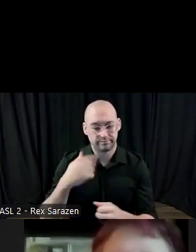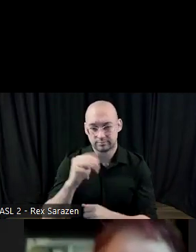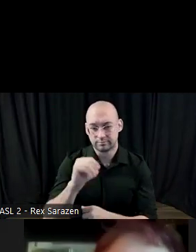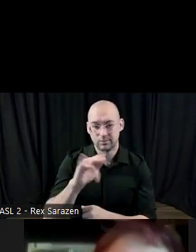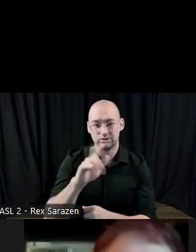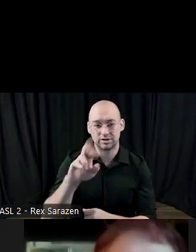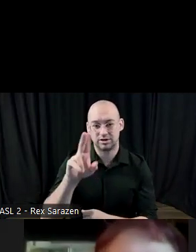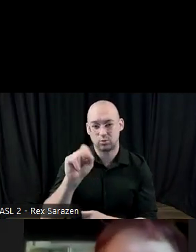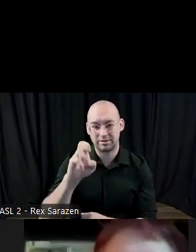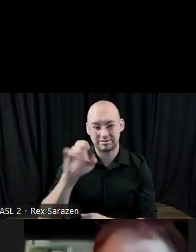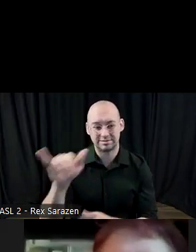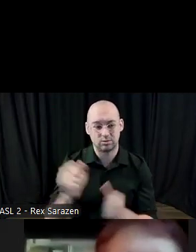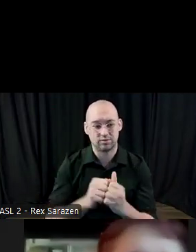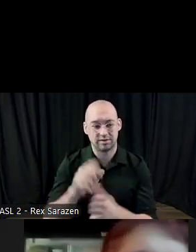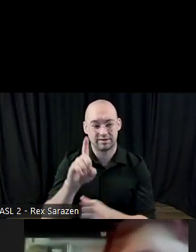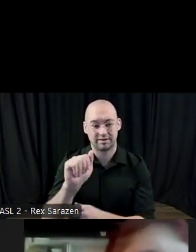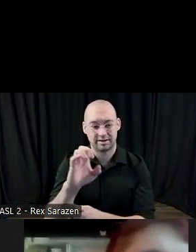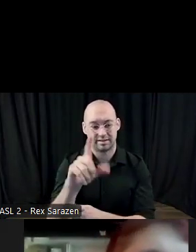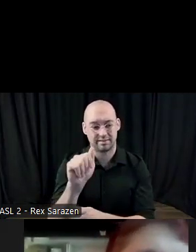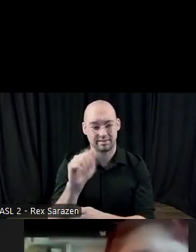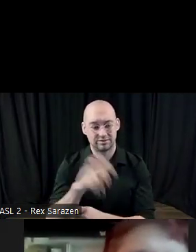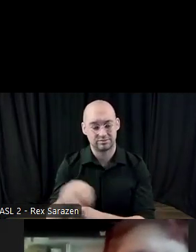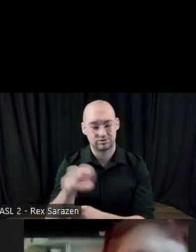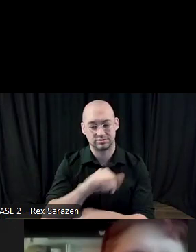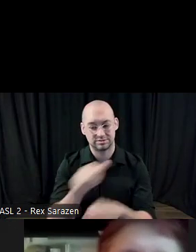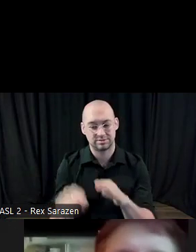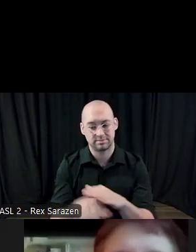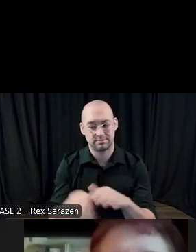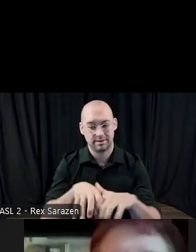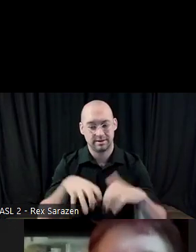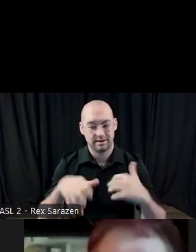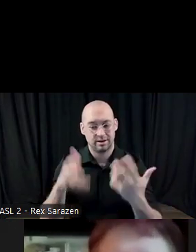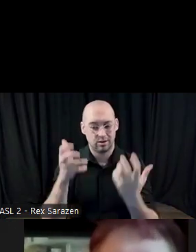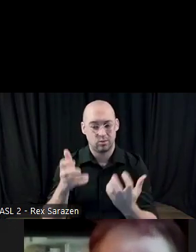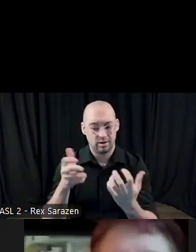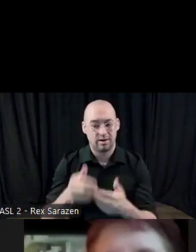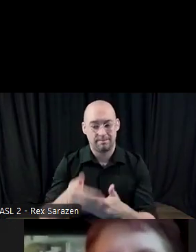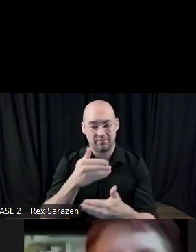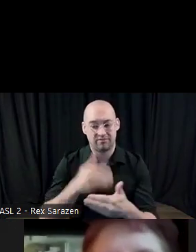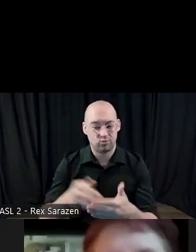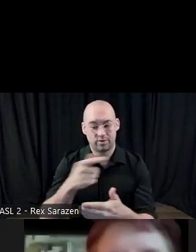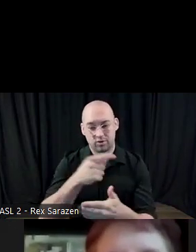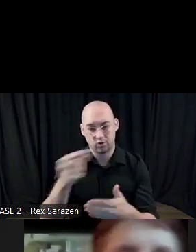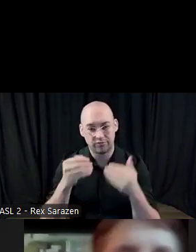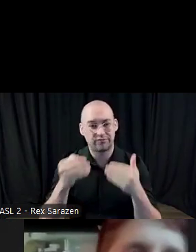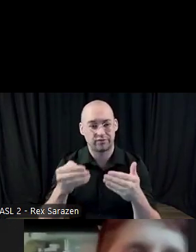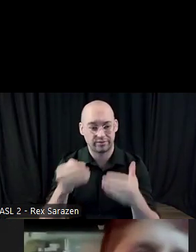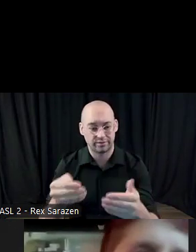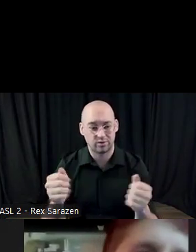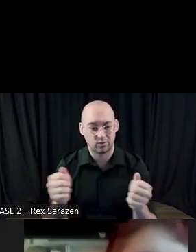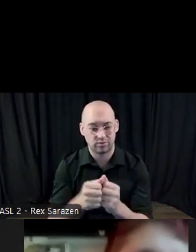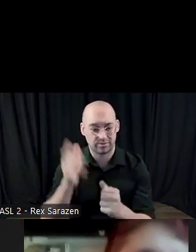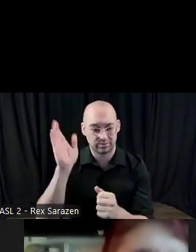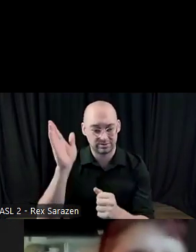the DACLAC Transportation Subcommittee, and I do want, before I go any further with my